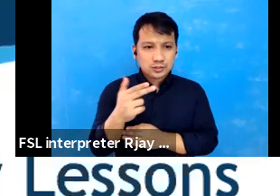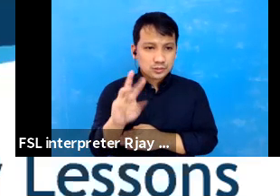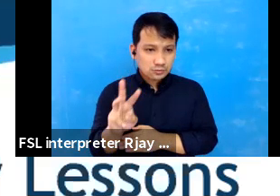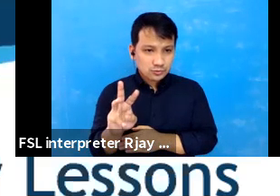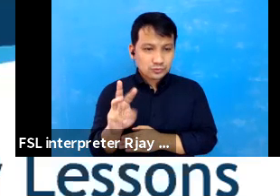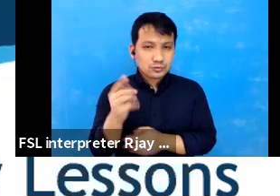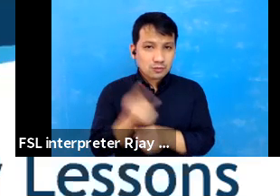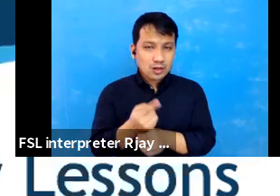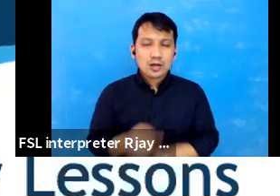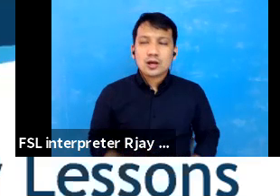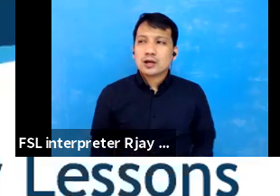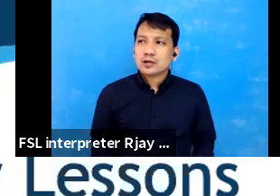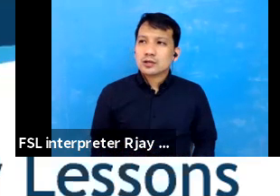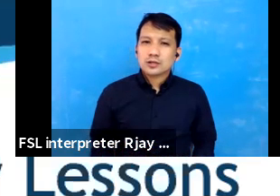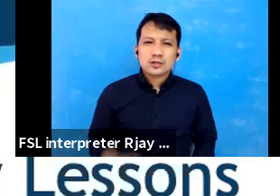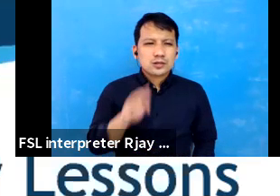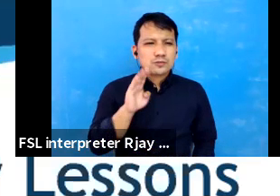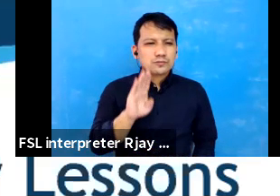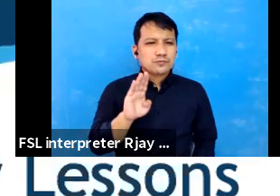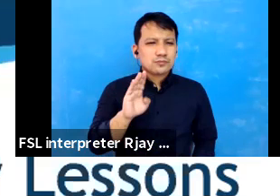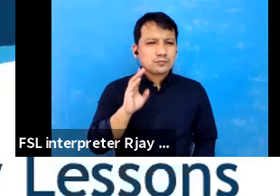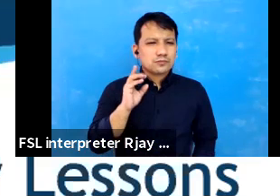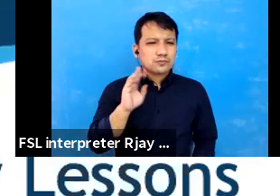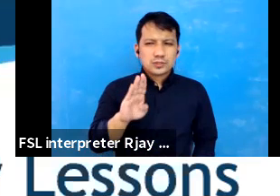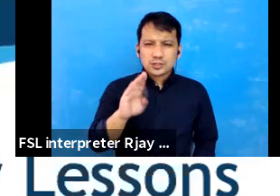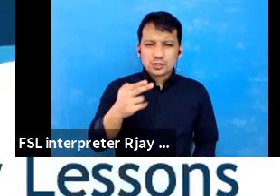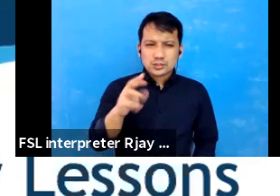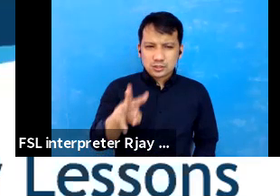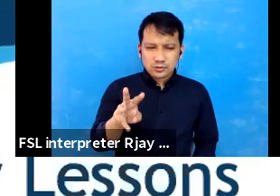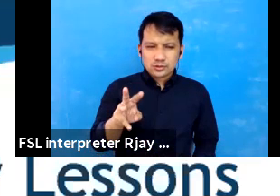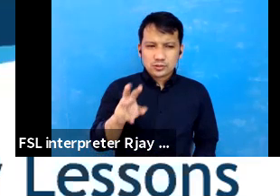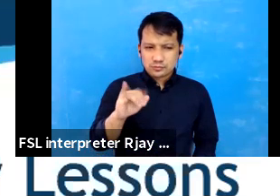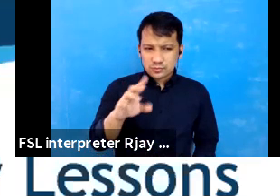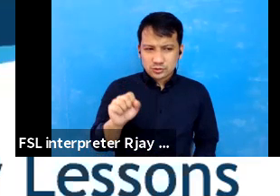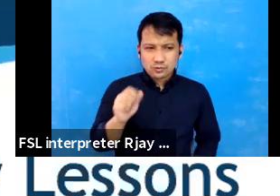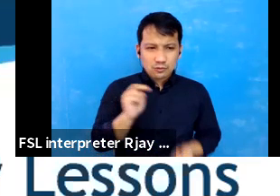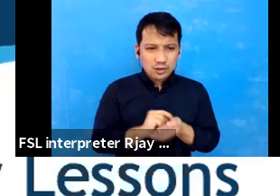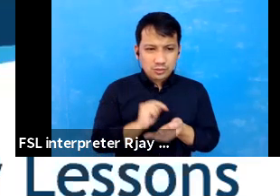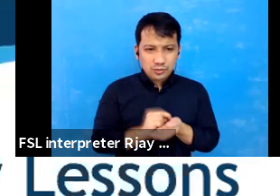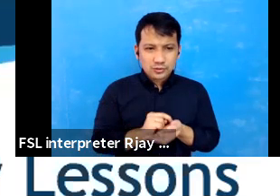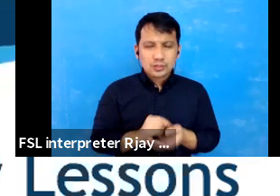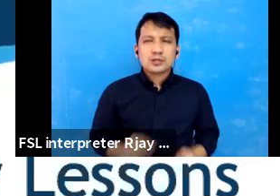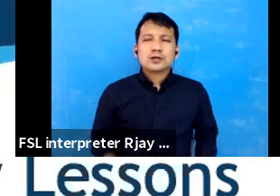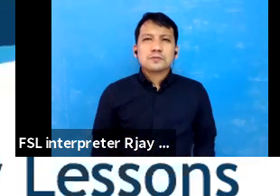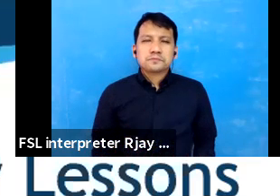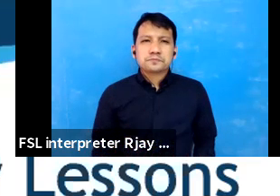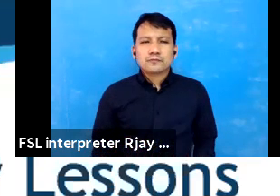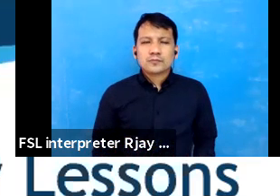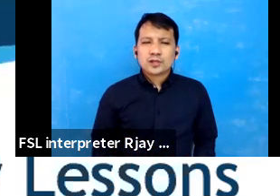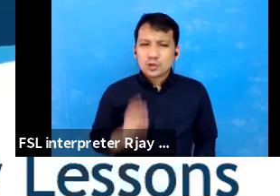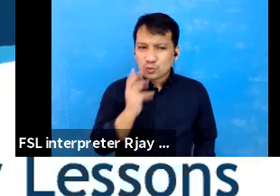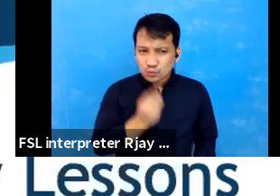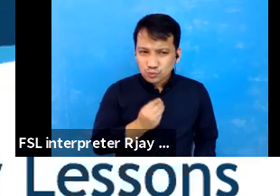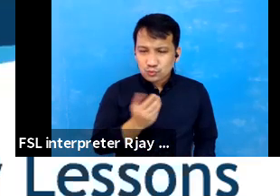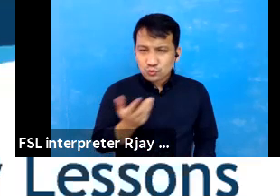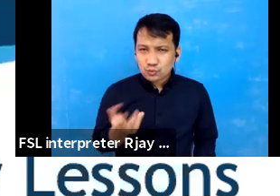CHWs, be it the BHW, the BNS, the midwives, or the nurses, who are